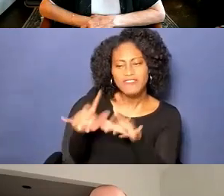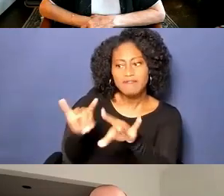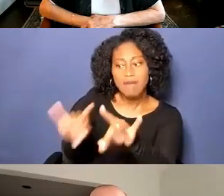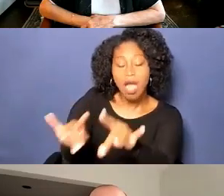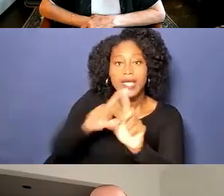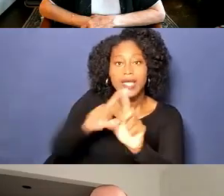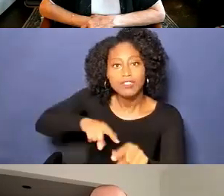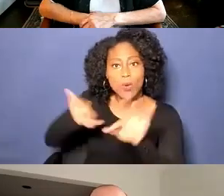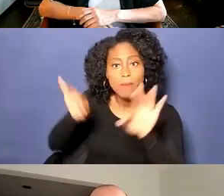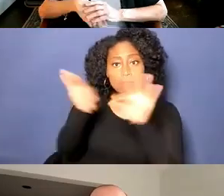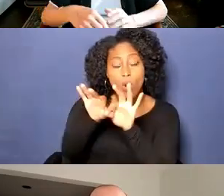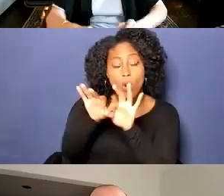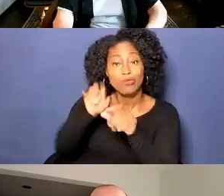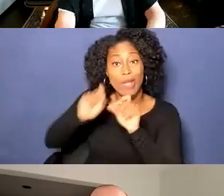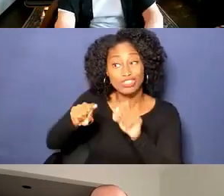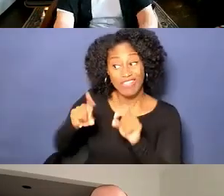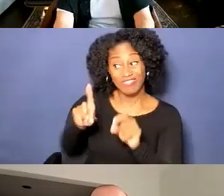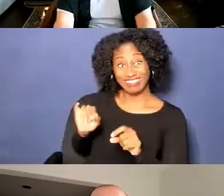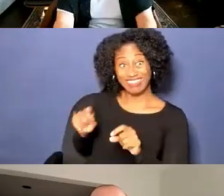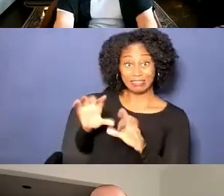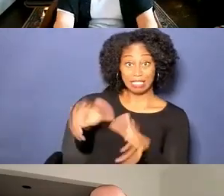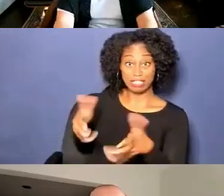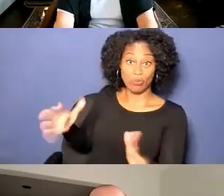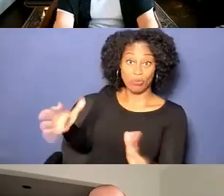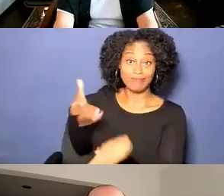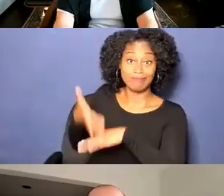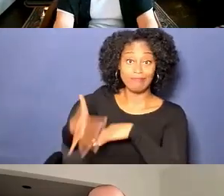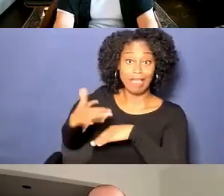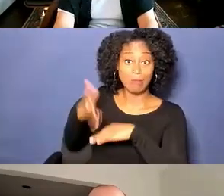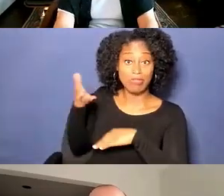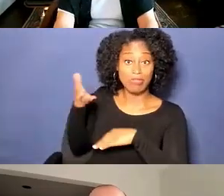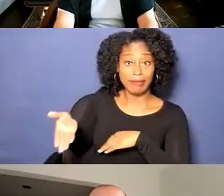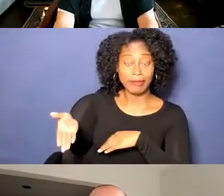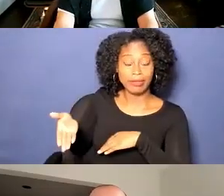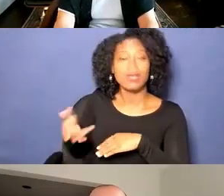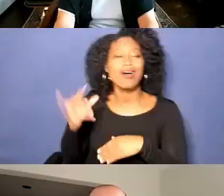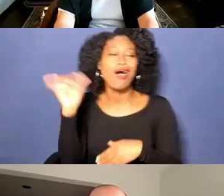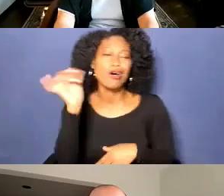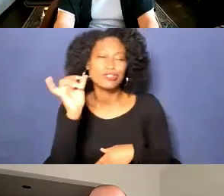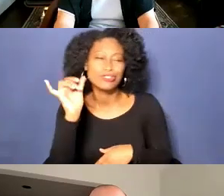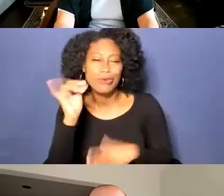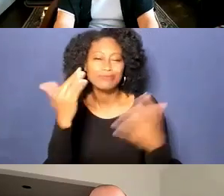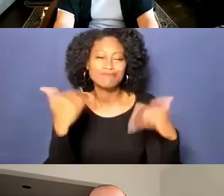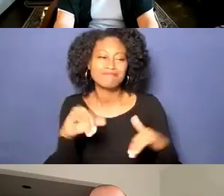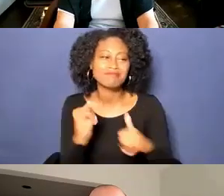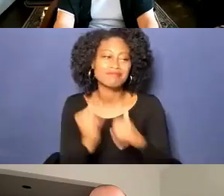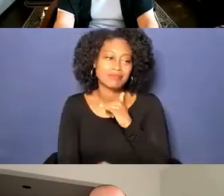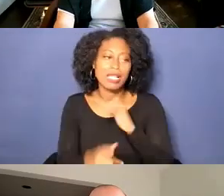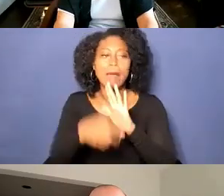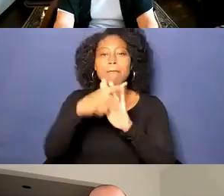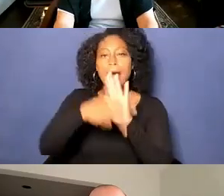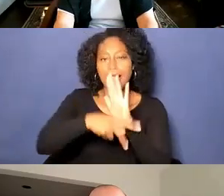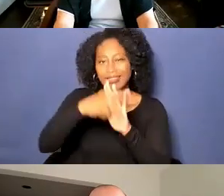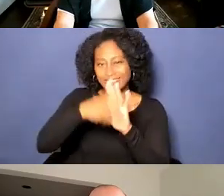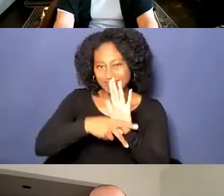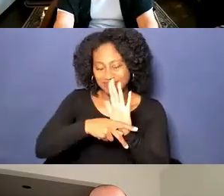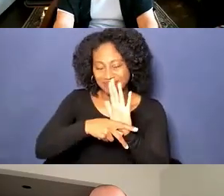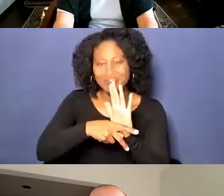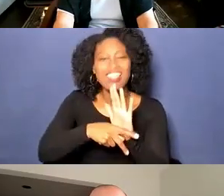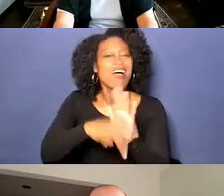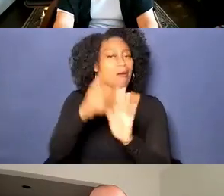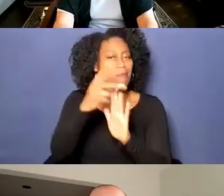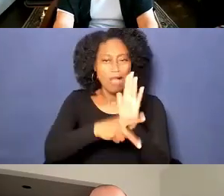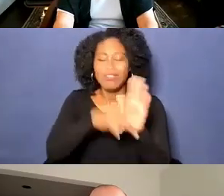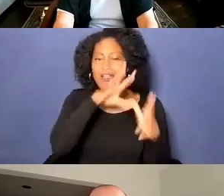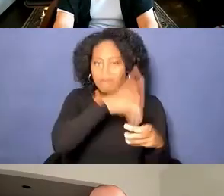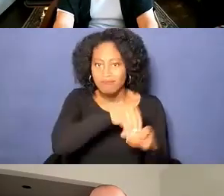important questions. And then of course, there's always the issue of policy. And policies are in all of the data sets, and